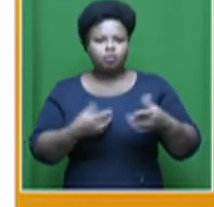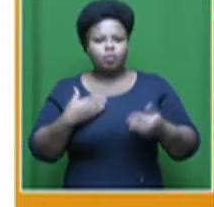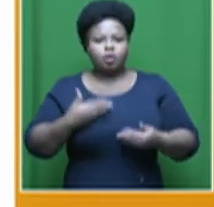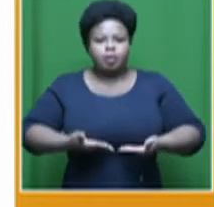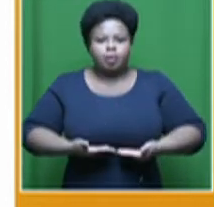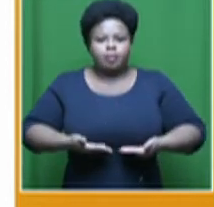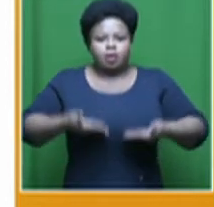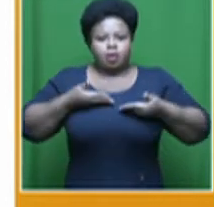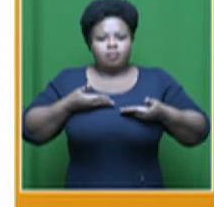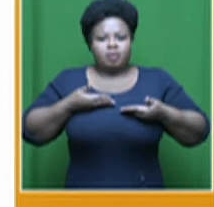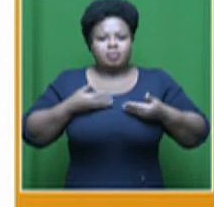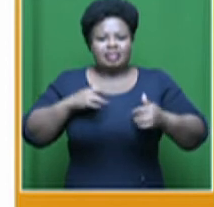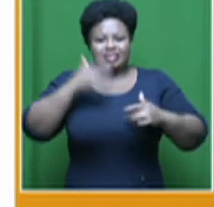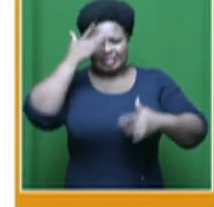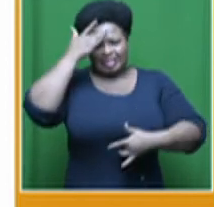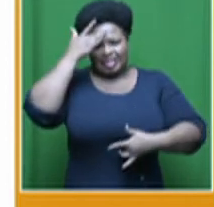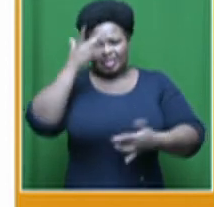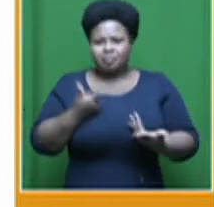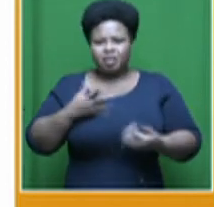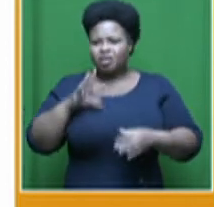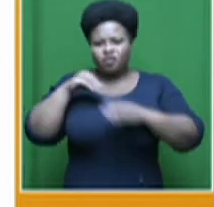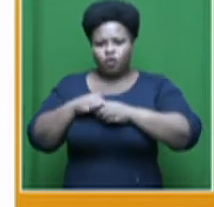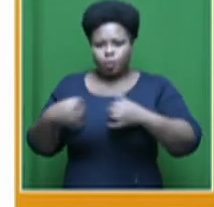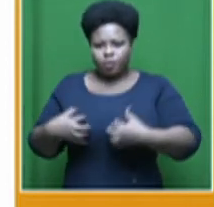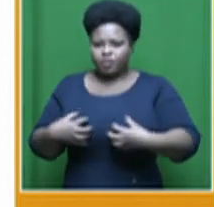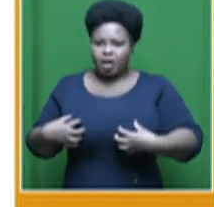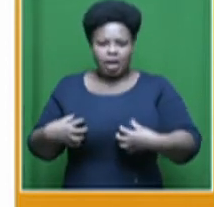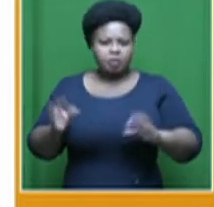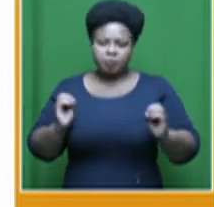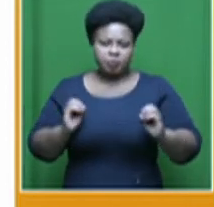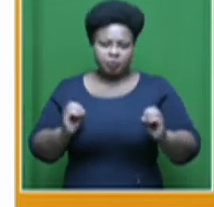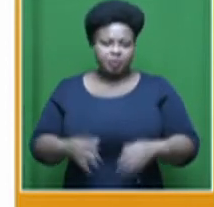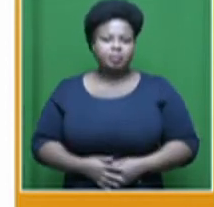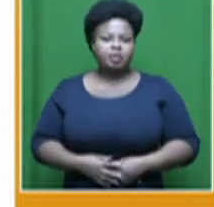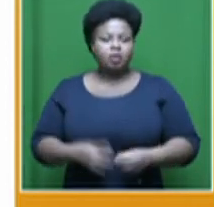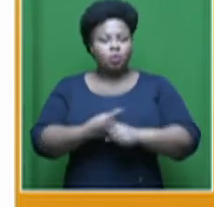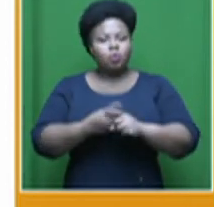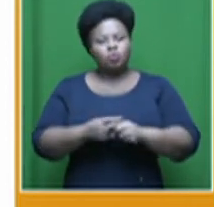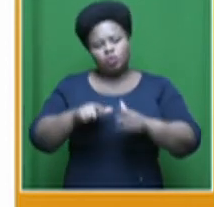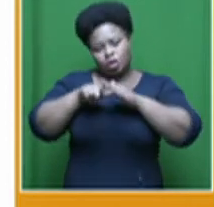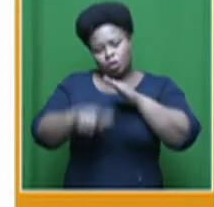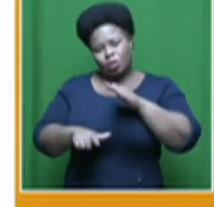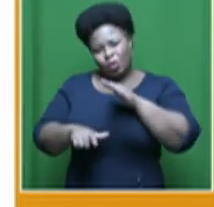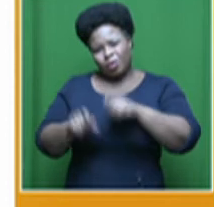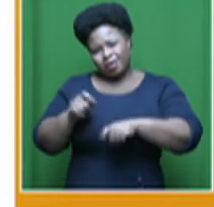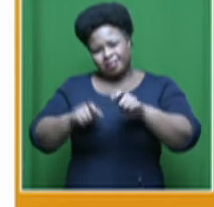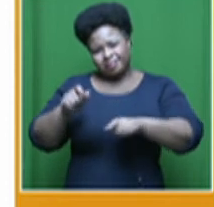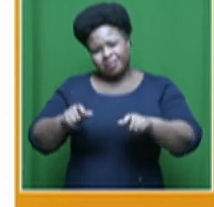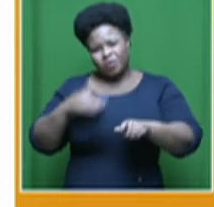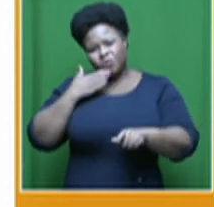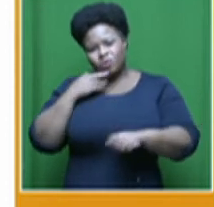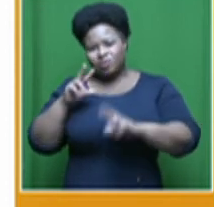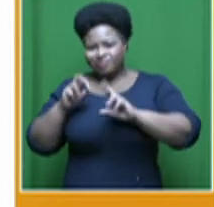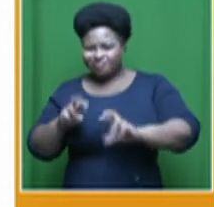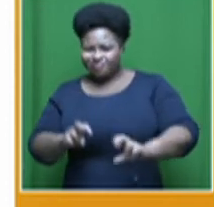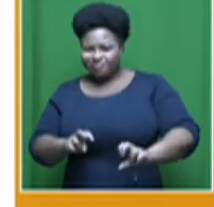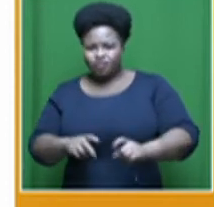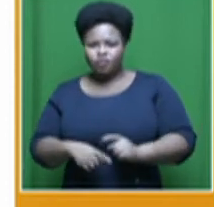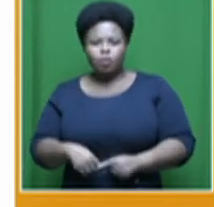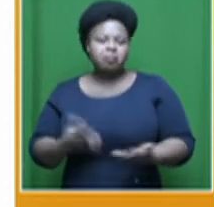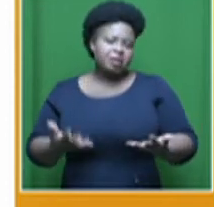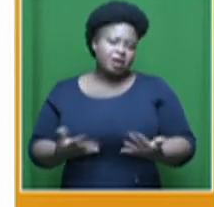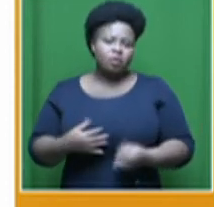tract infection rather than involvement of the lungs. And we also had a very low threshold for investigating individuals. So